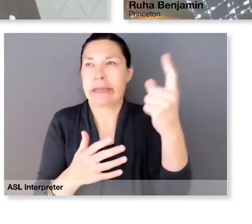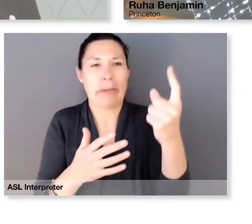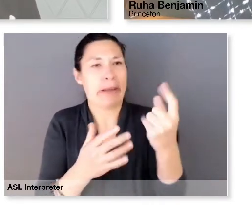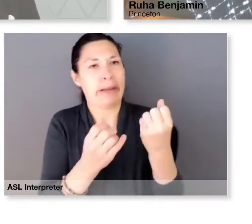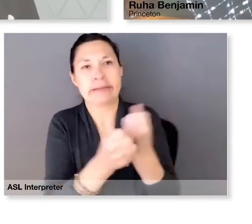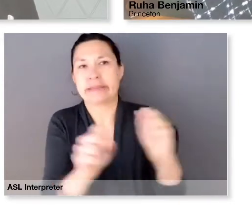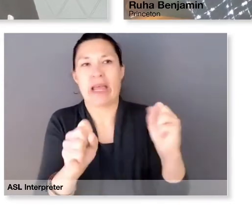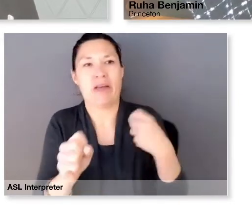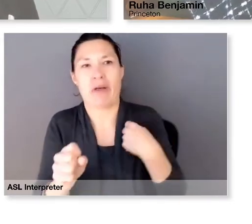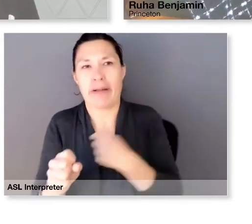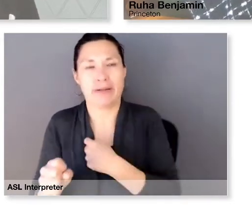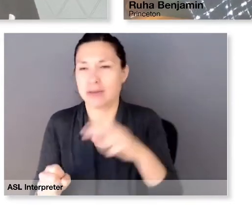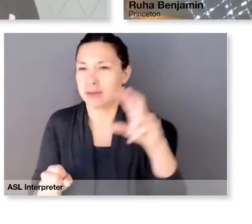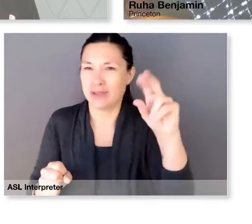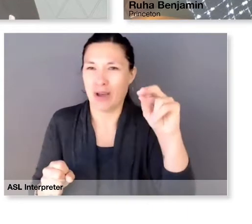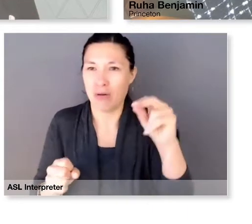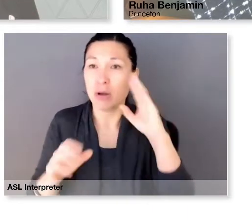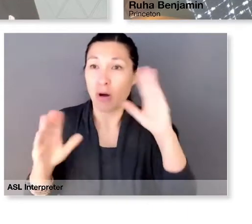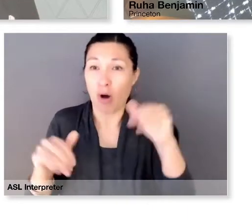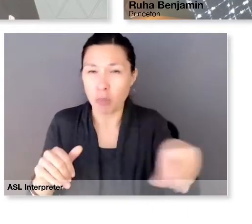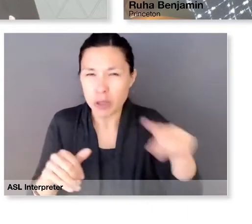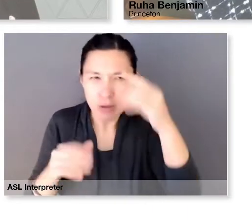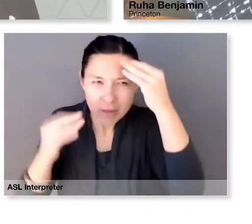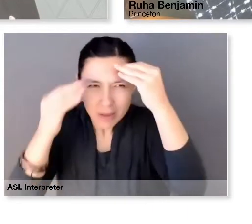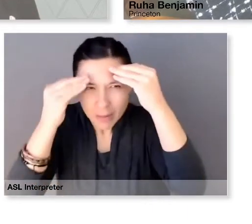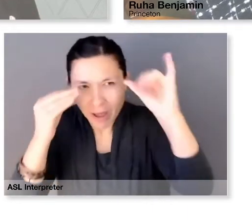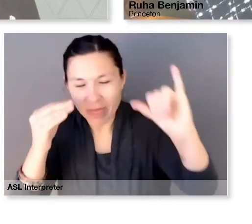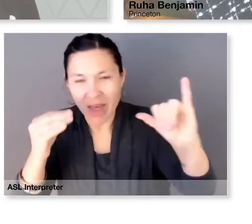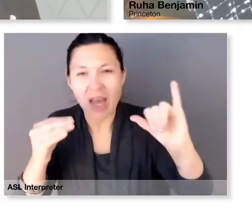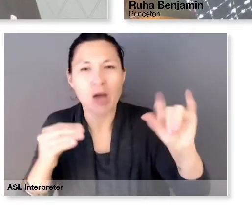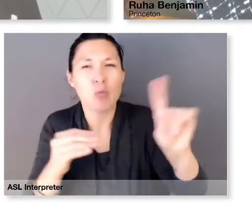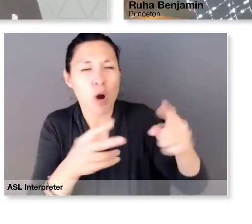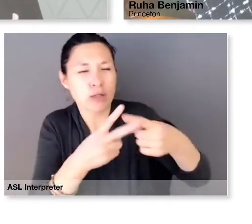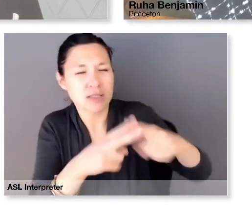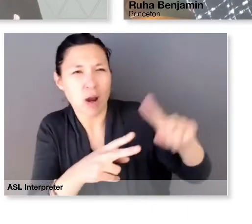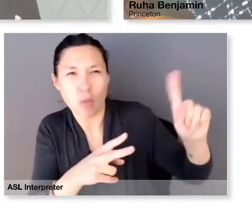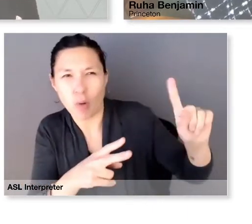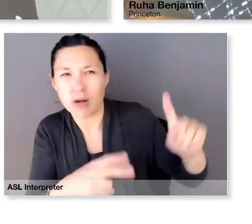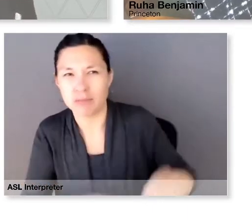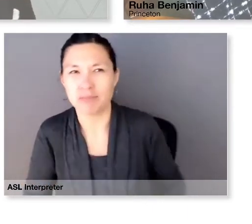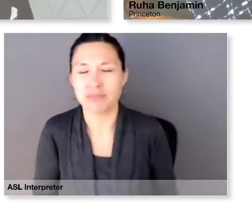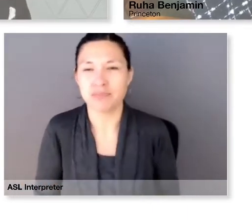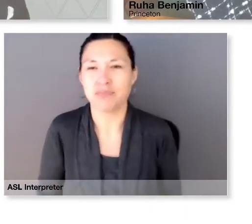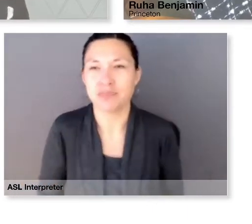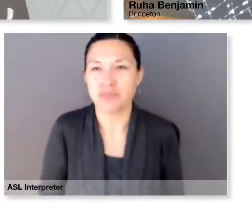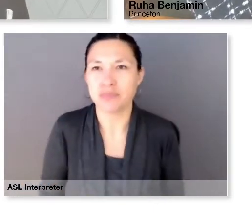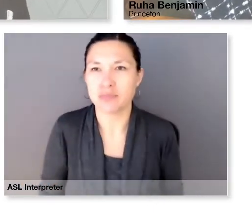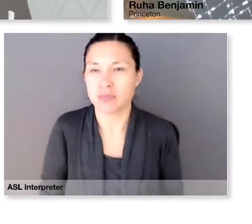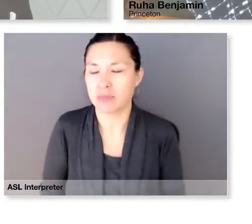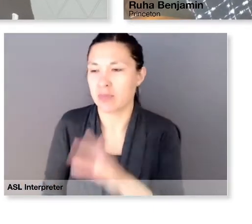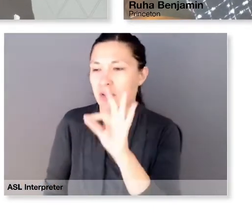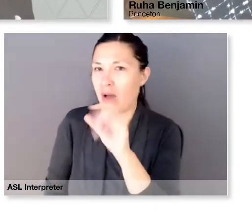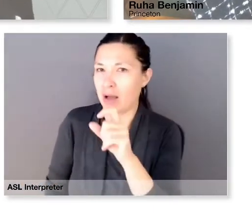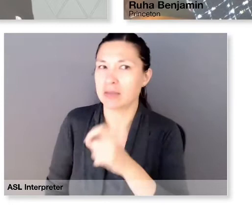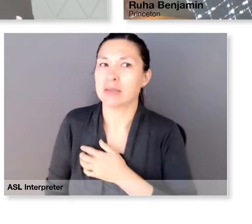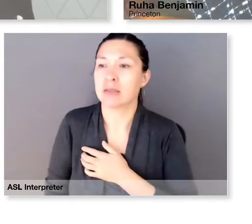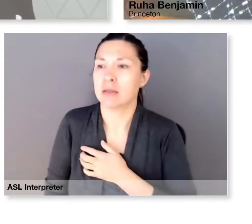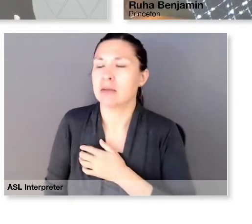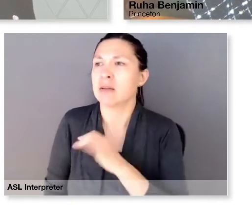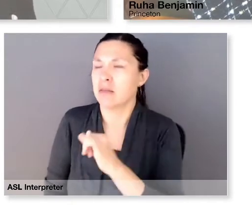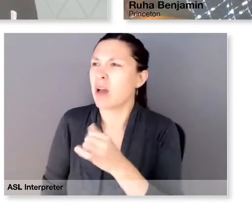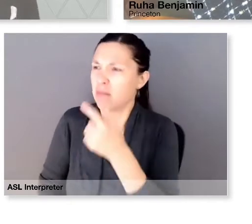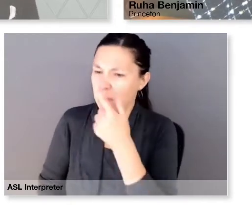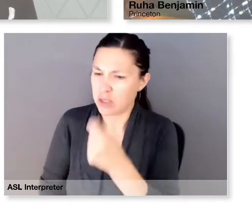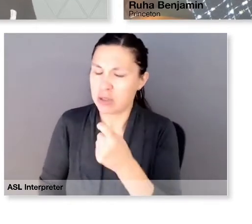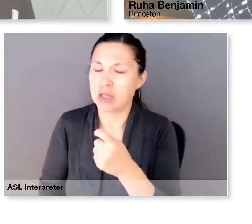gives folks enough to chew on as a place to get started. Right, it does. It's so fascinating. And you bring to mind projects